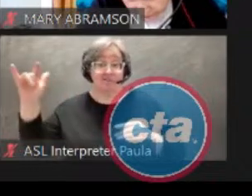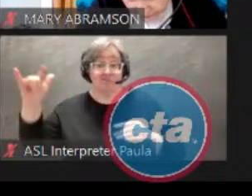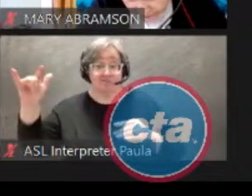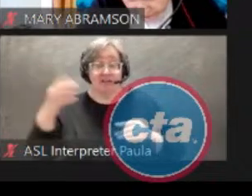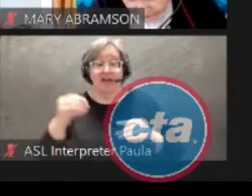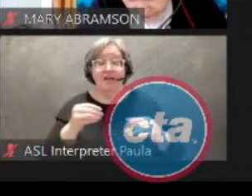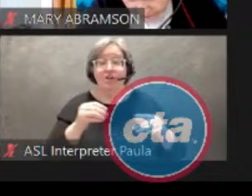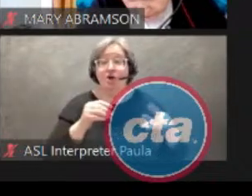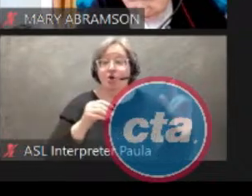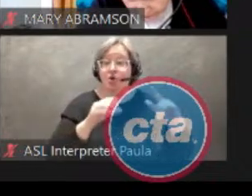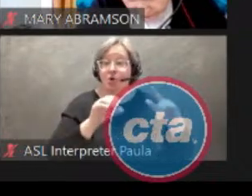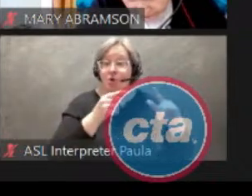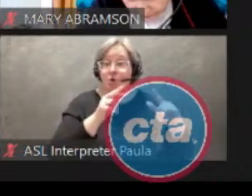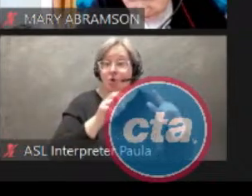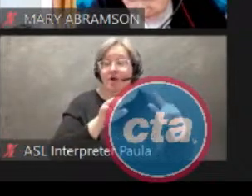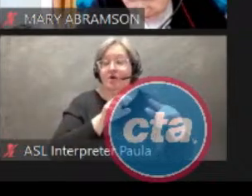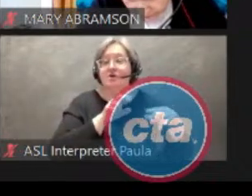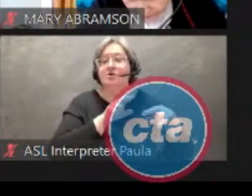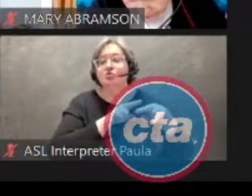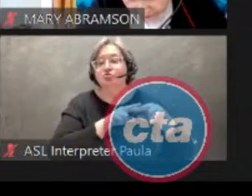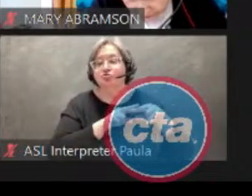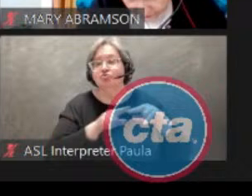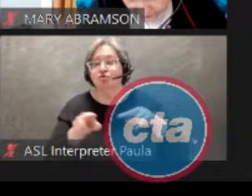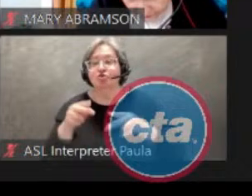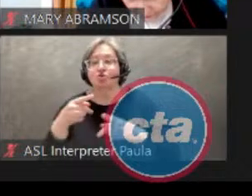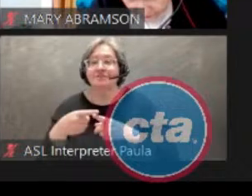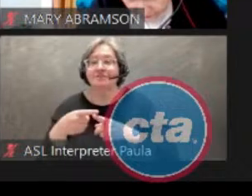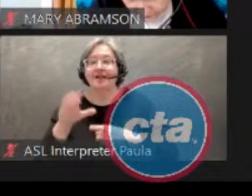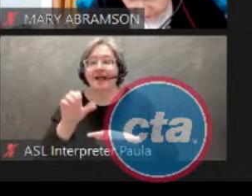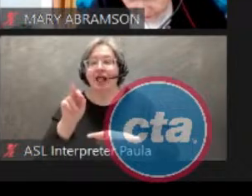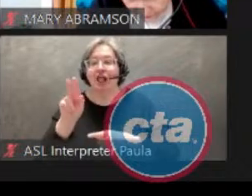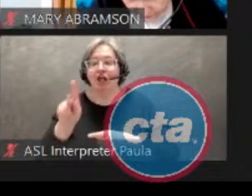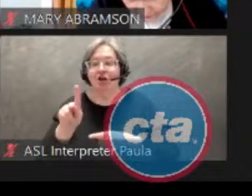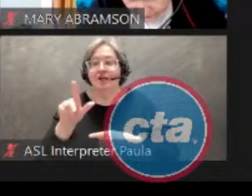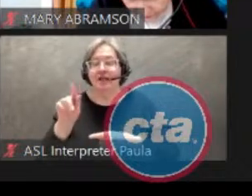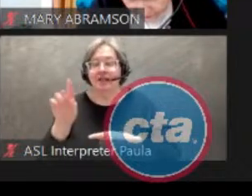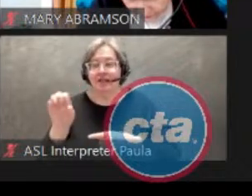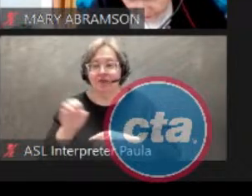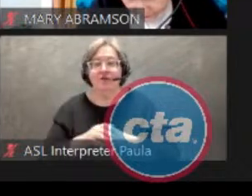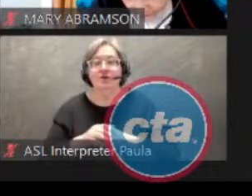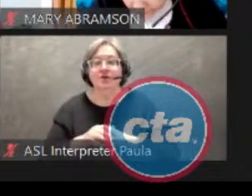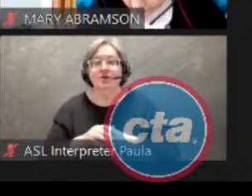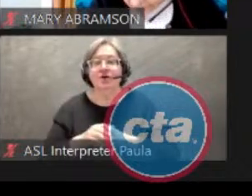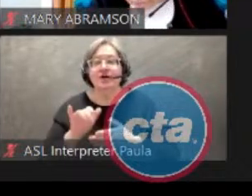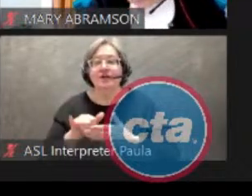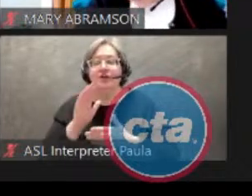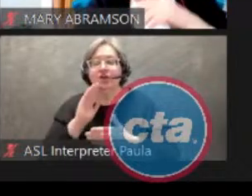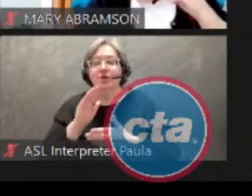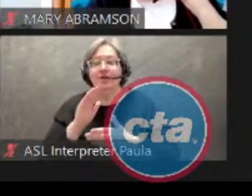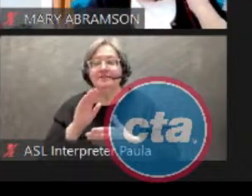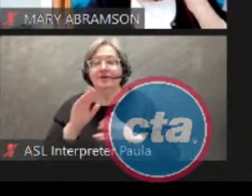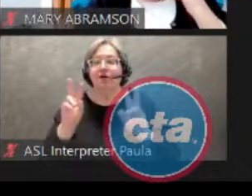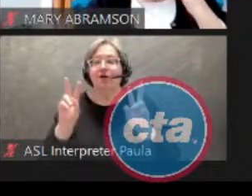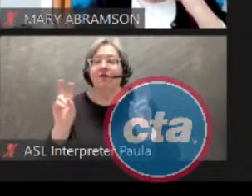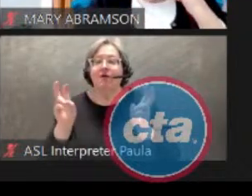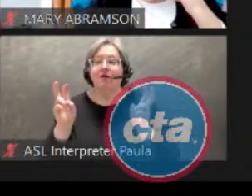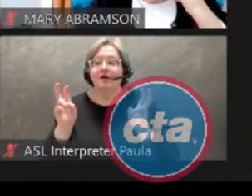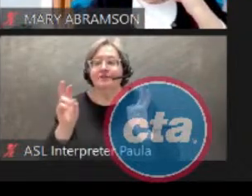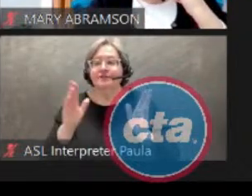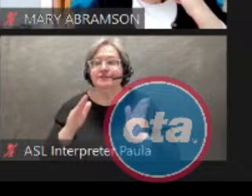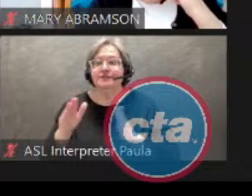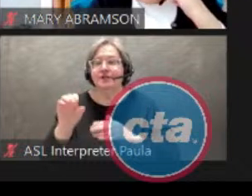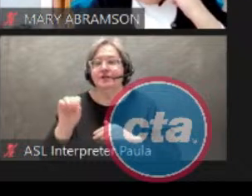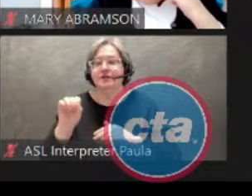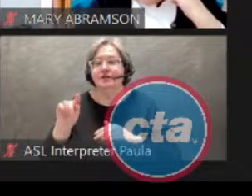they will be taking the train to Clark and Lake Street. Clark and Lake Street will be our staging area for our